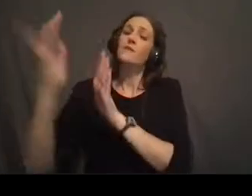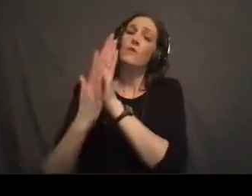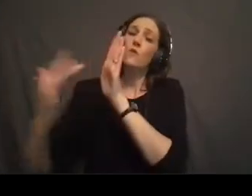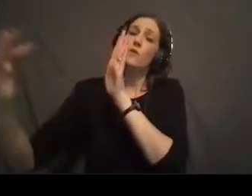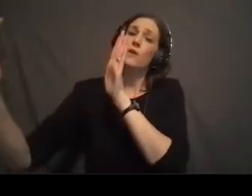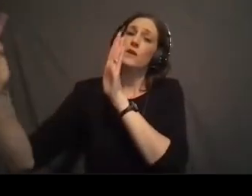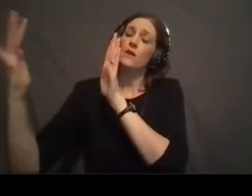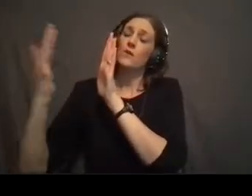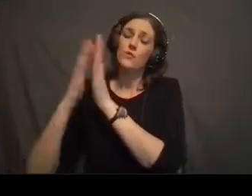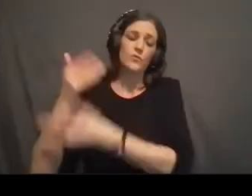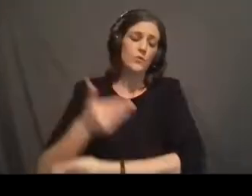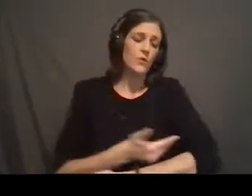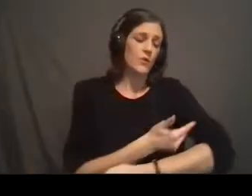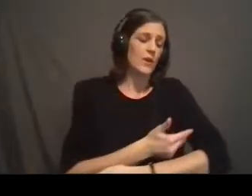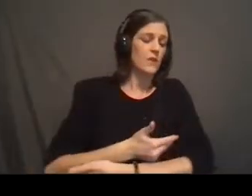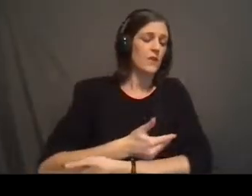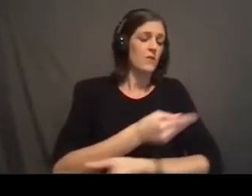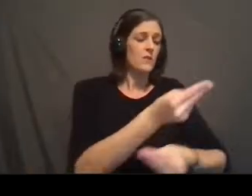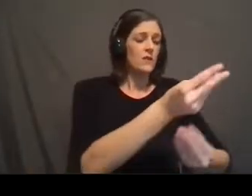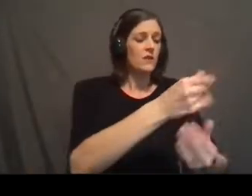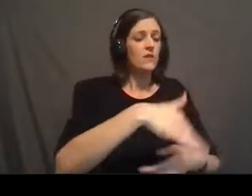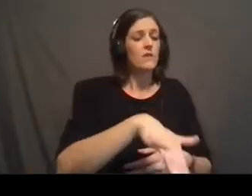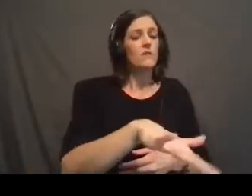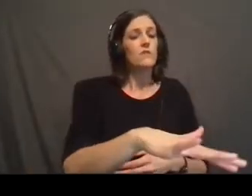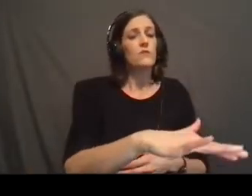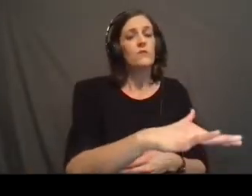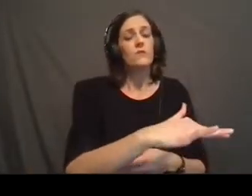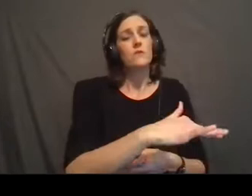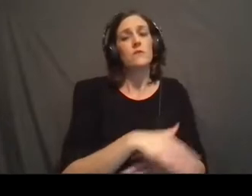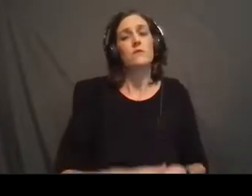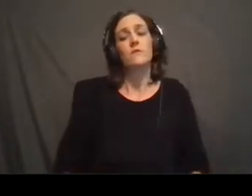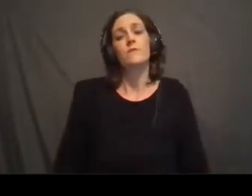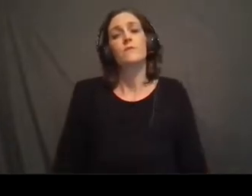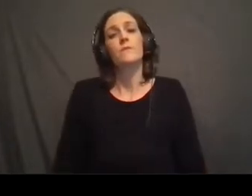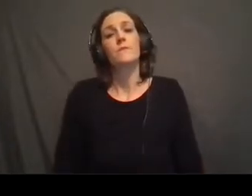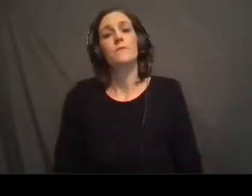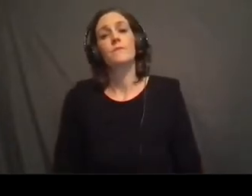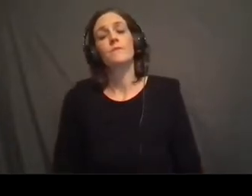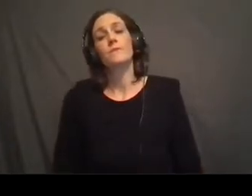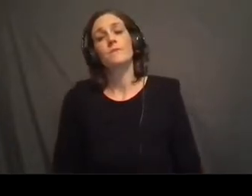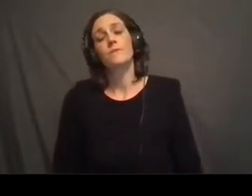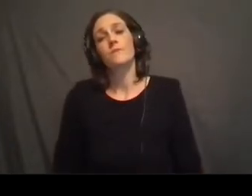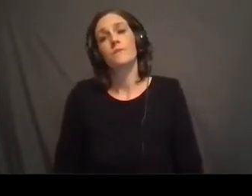endless glory, to a cradle in the dirt.